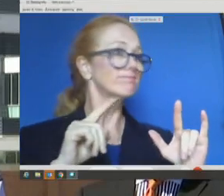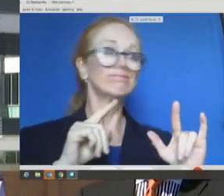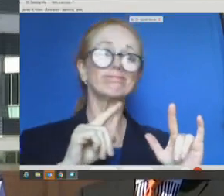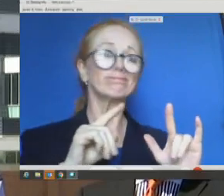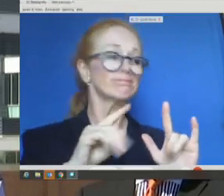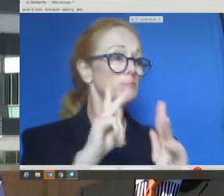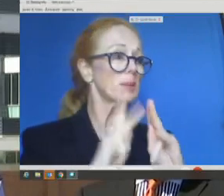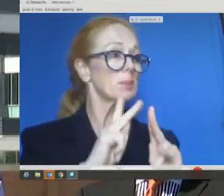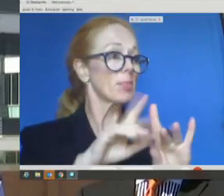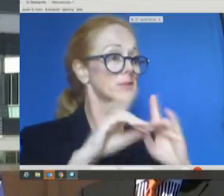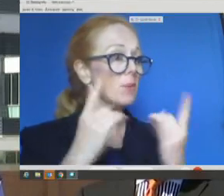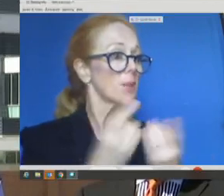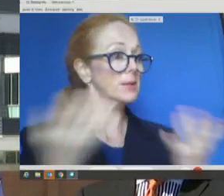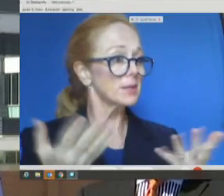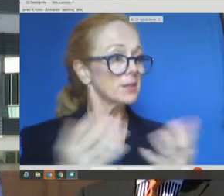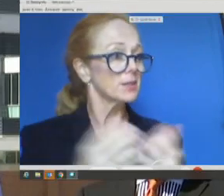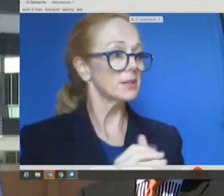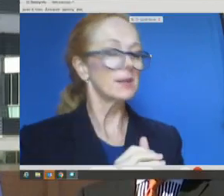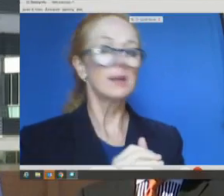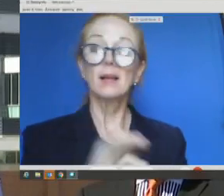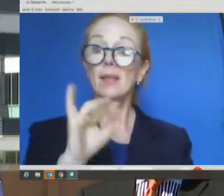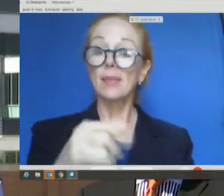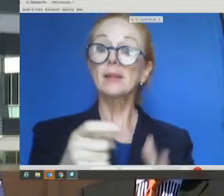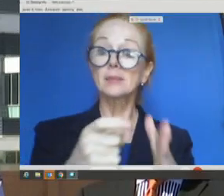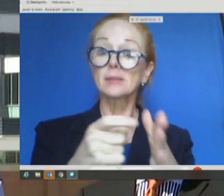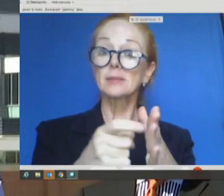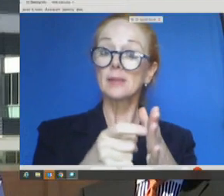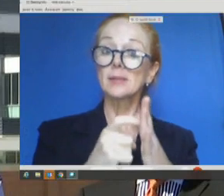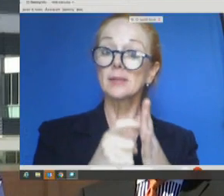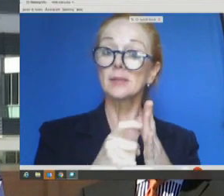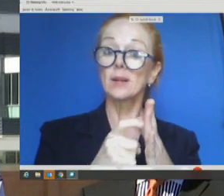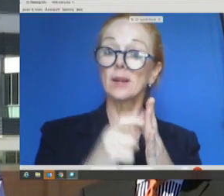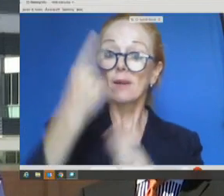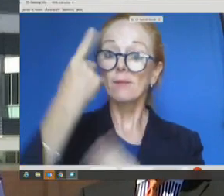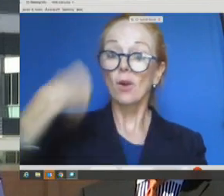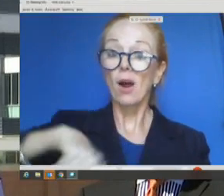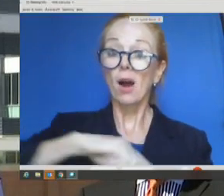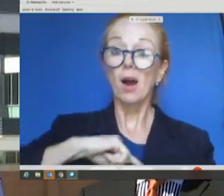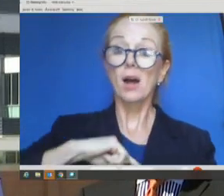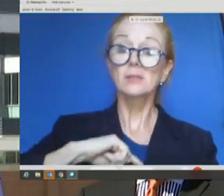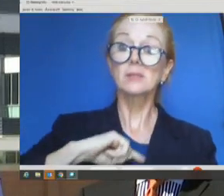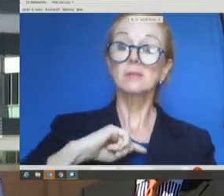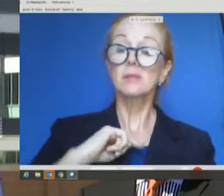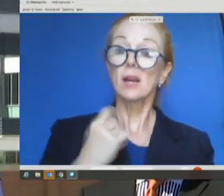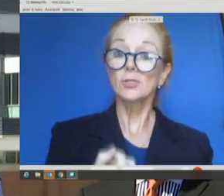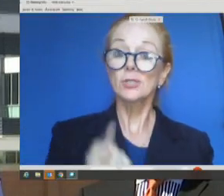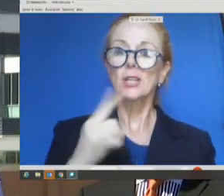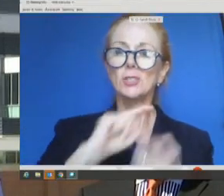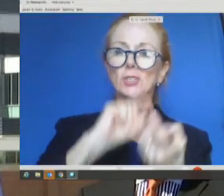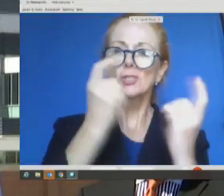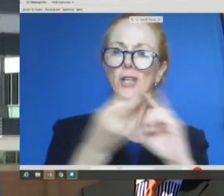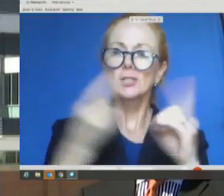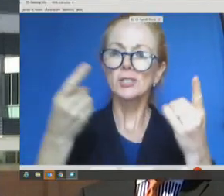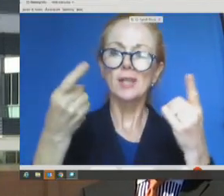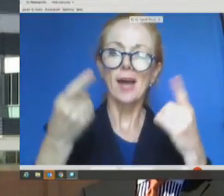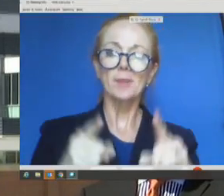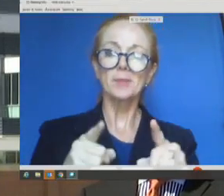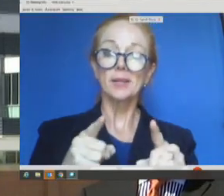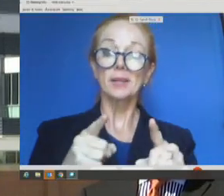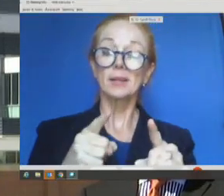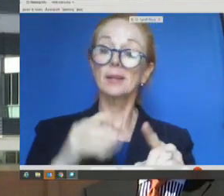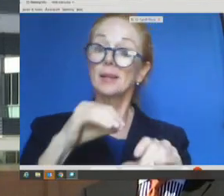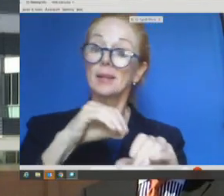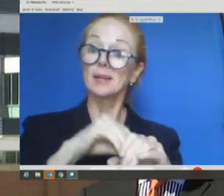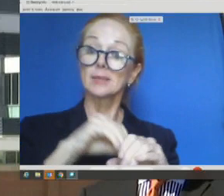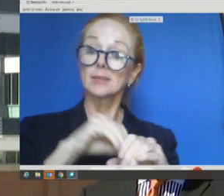that's what's necessary for us to begin to understand. Change is taking place. It's taking place within the